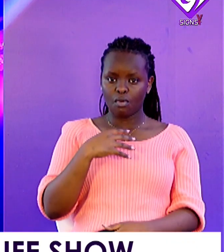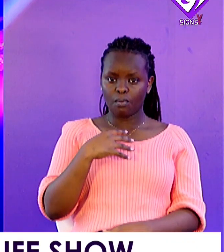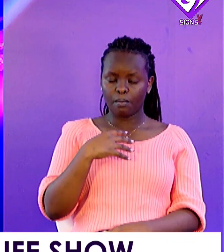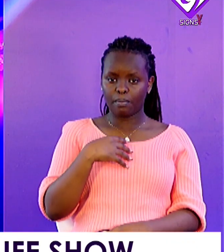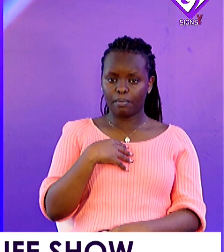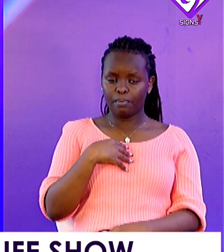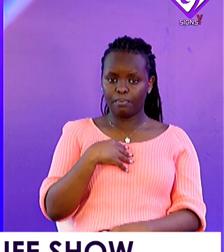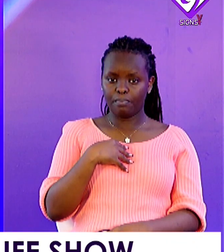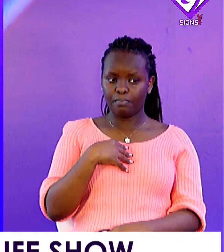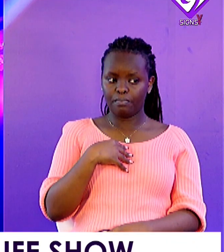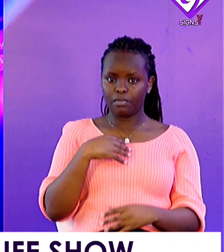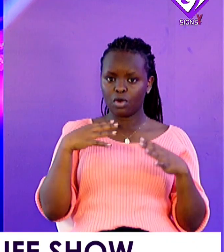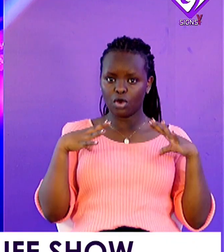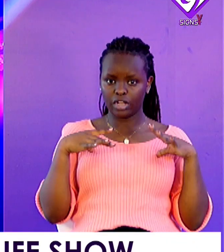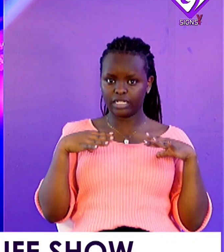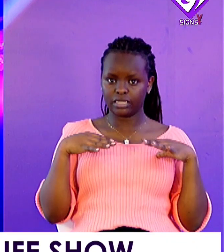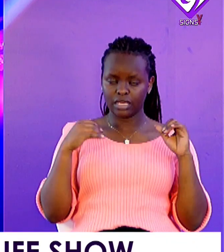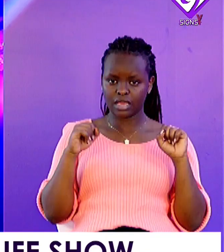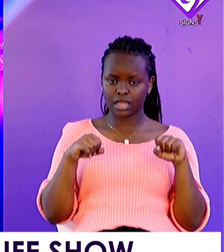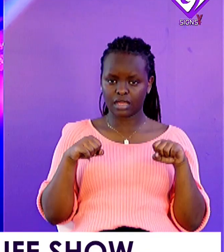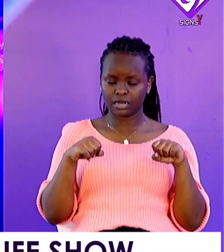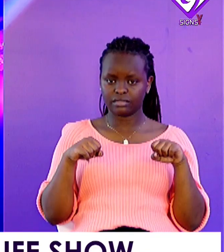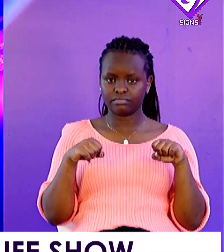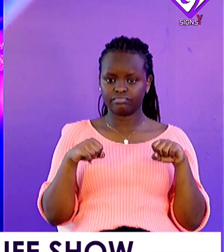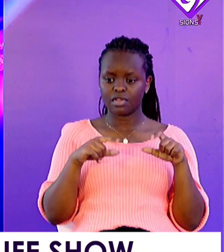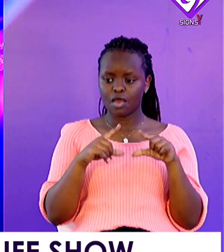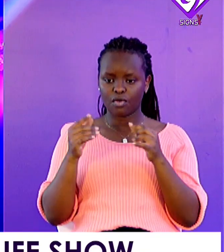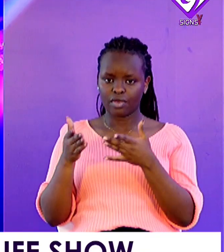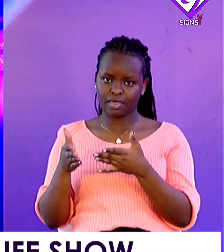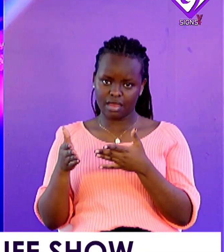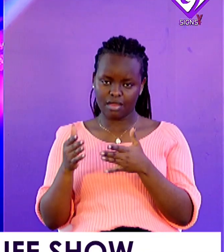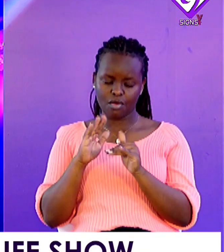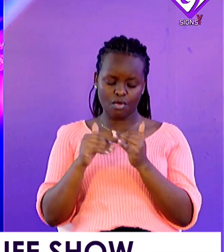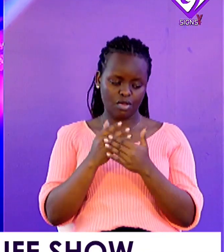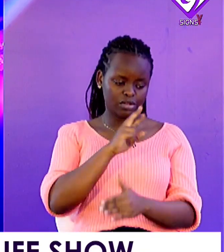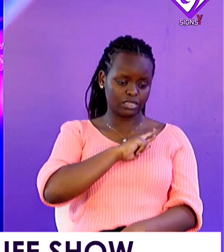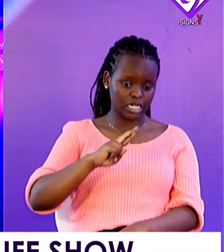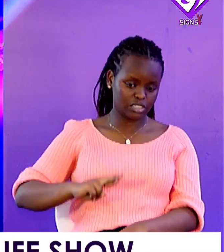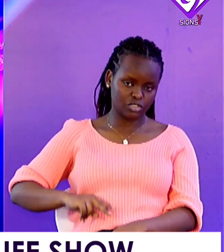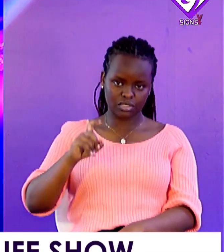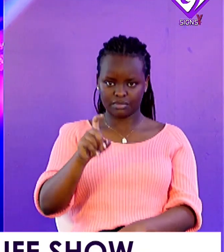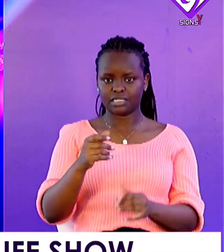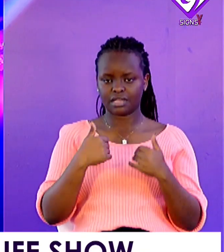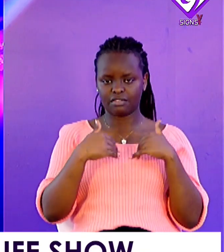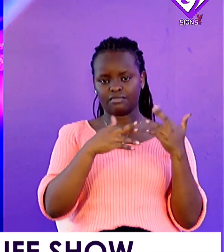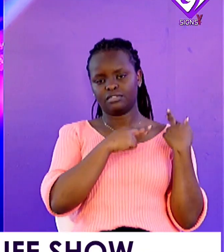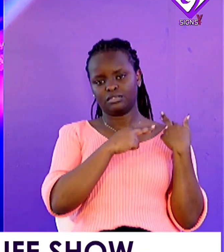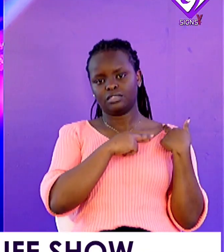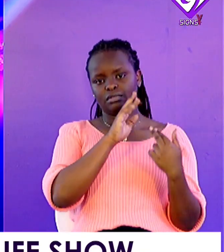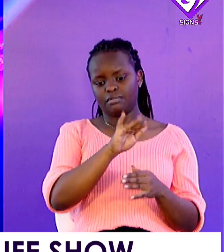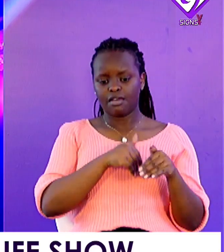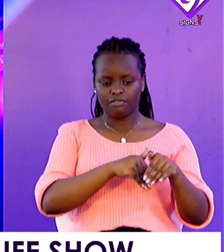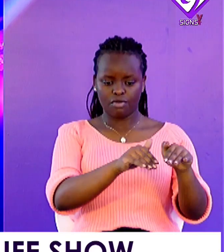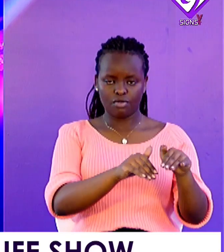Okay. But I think every religion needs to play their part. And also, when